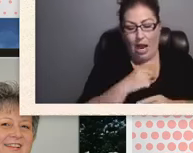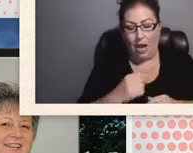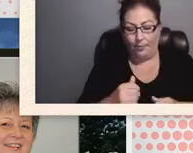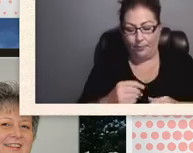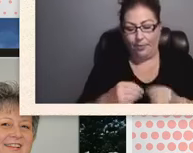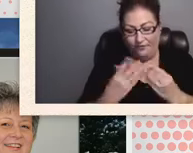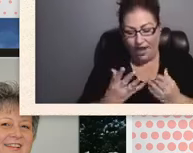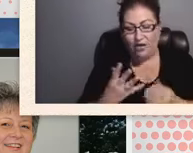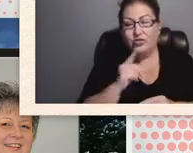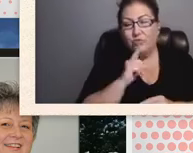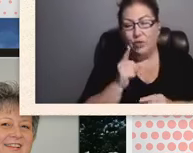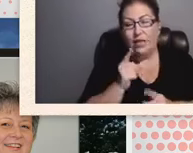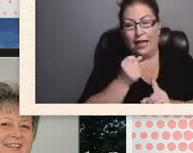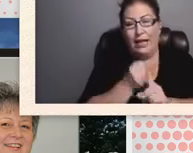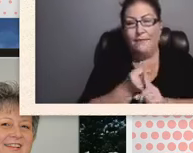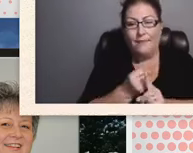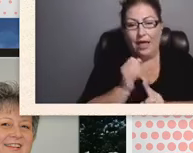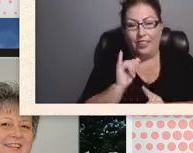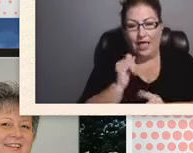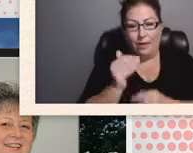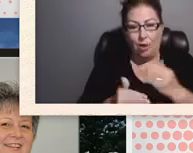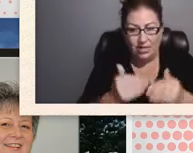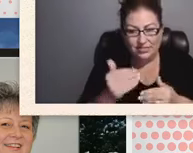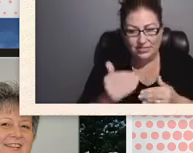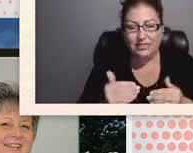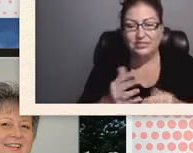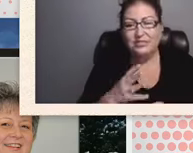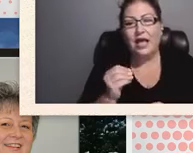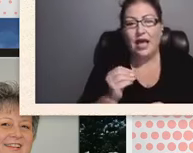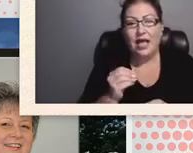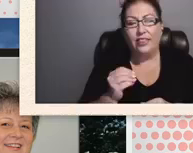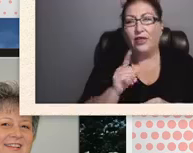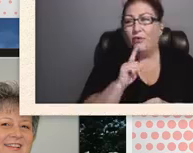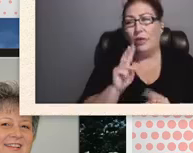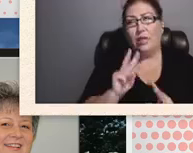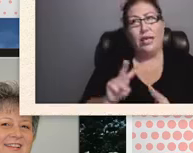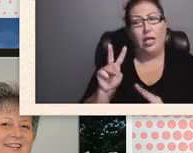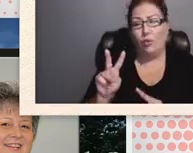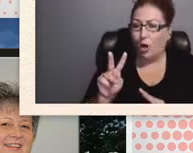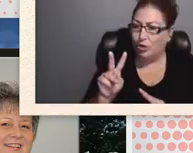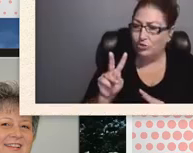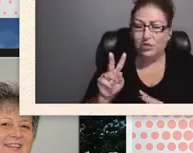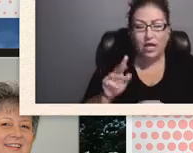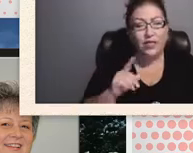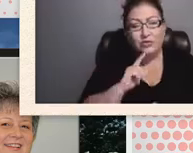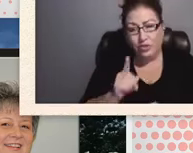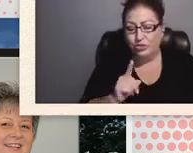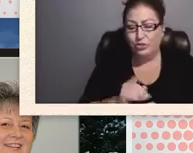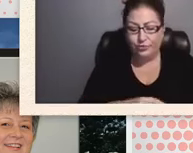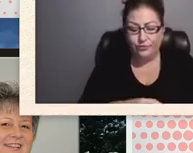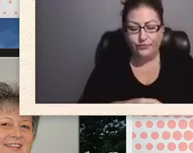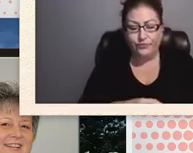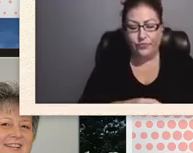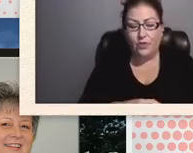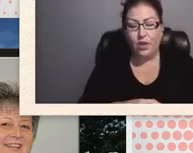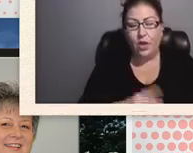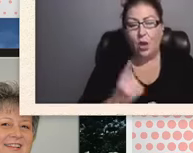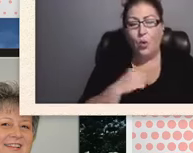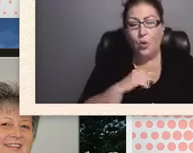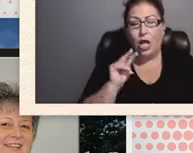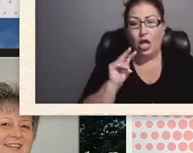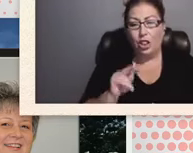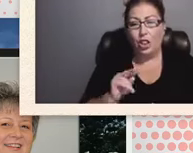impacted through this process and that they are heroes, and that is very true. And when we look at our group home